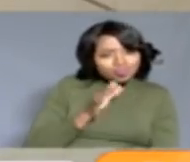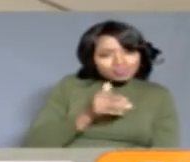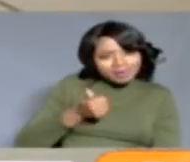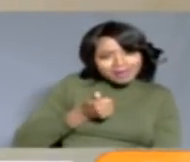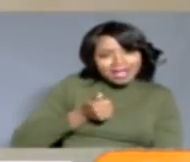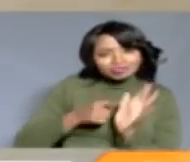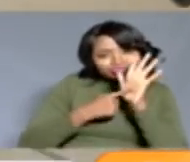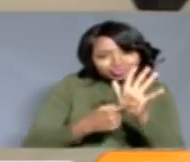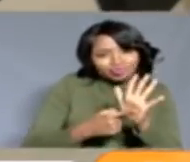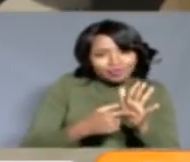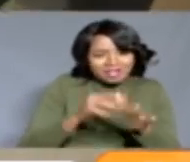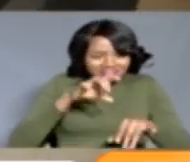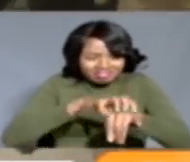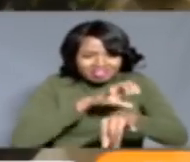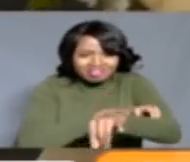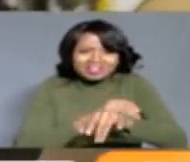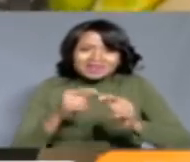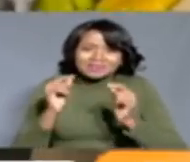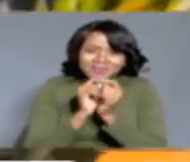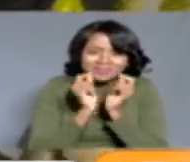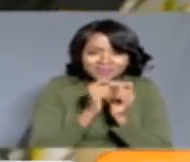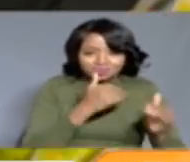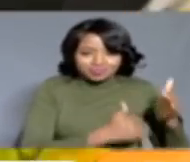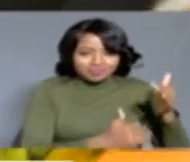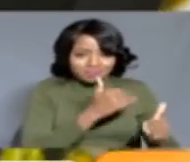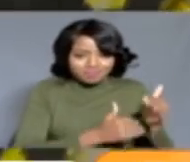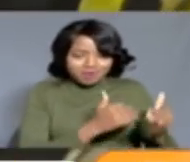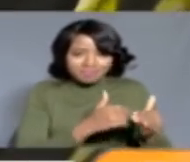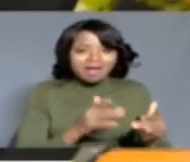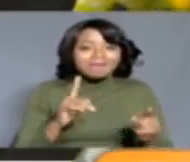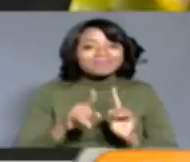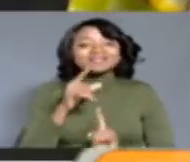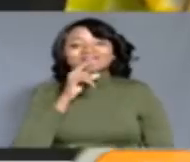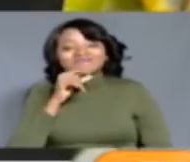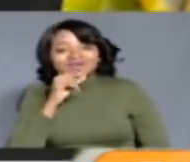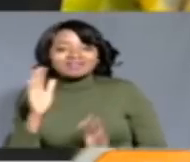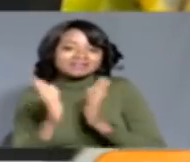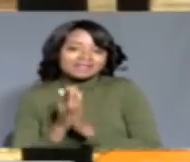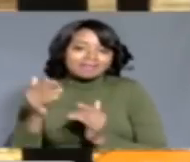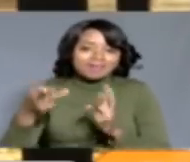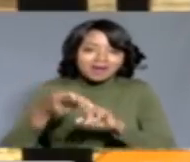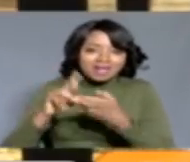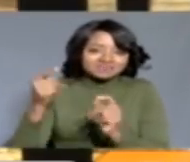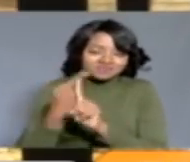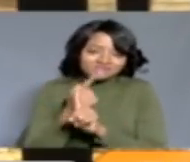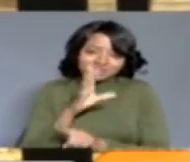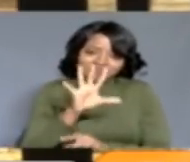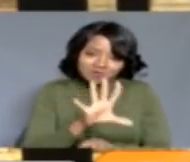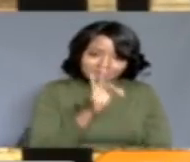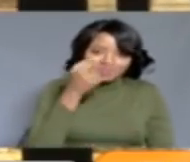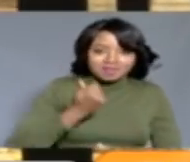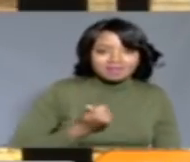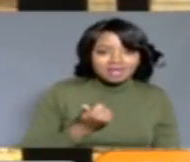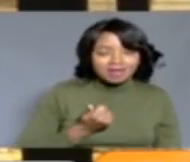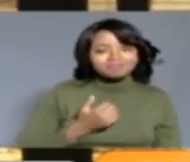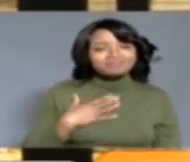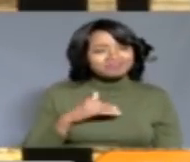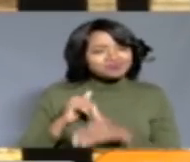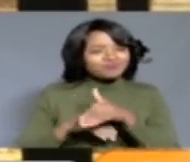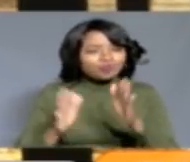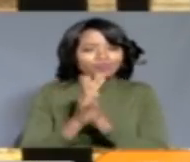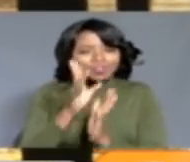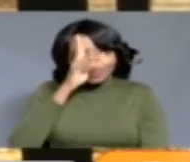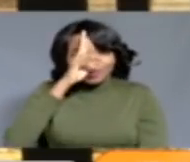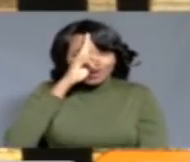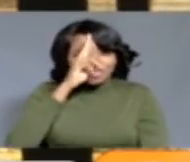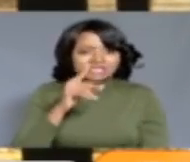one of the neighbors. Her father and other relatives were able to pick her and seek medical attention. Nika follow up kwa polisi, then